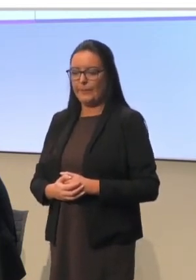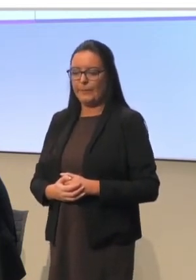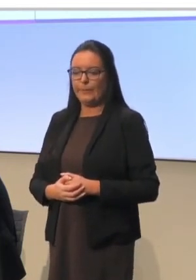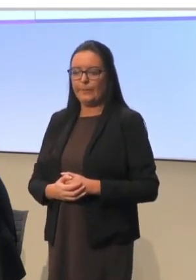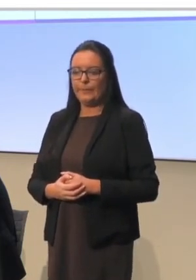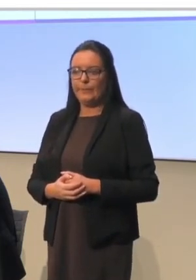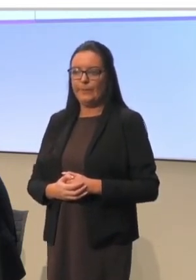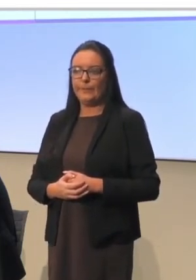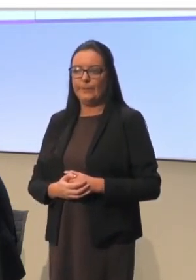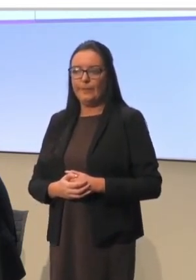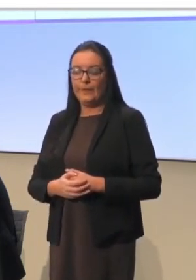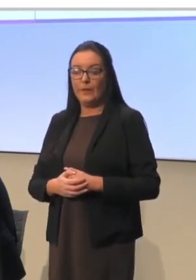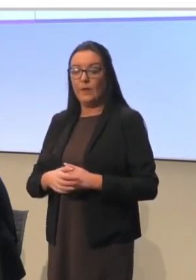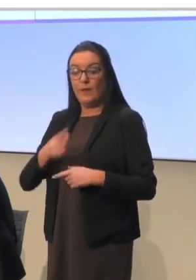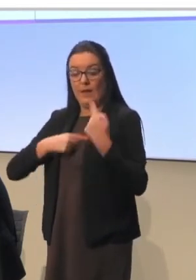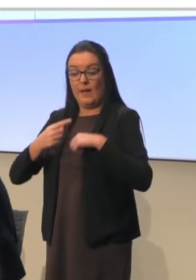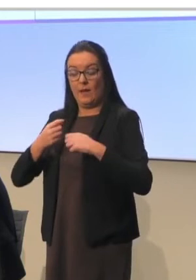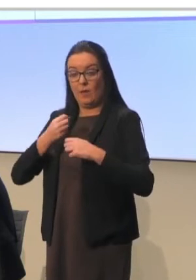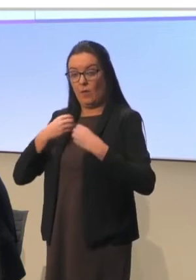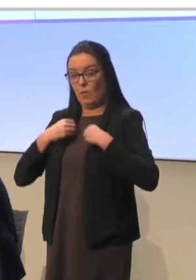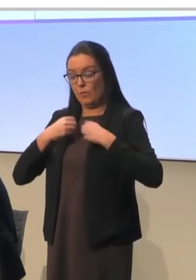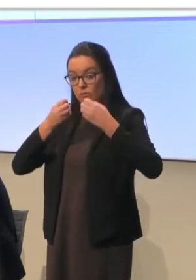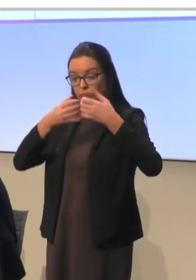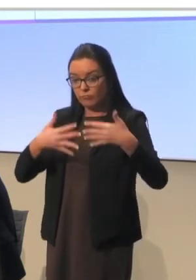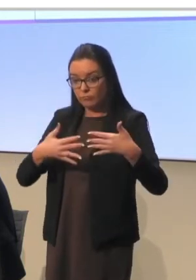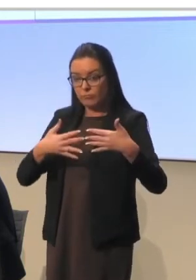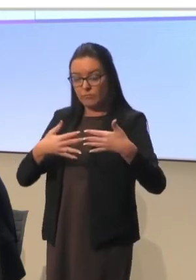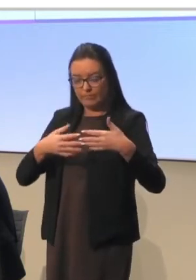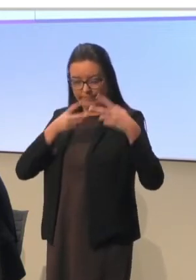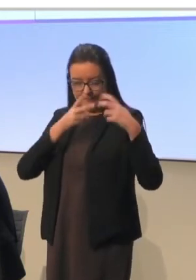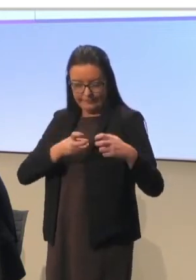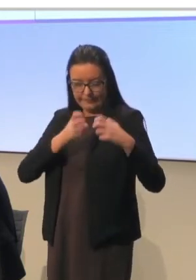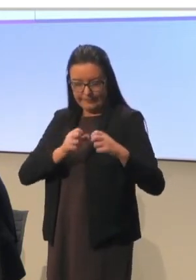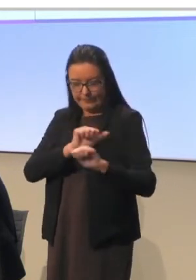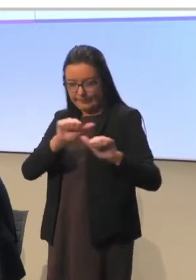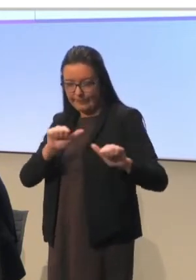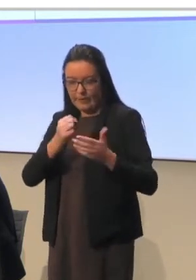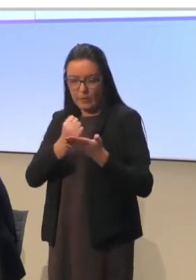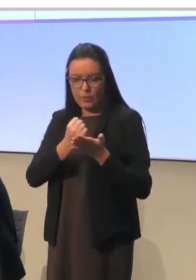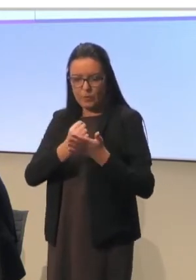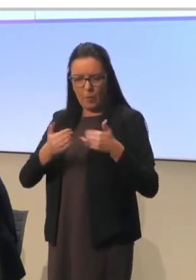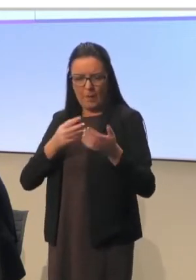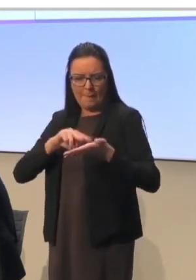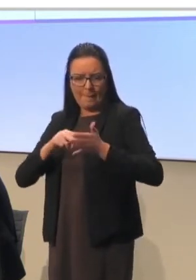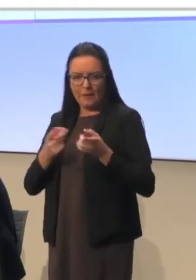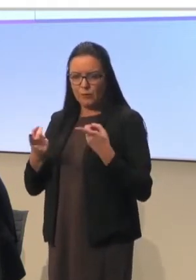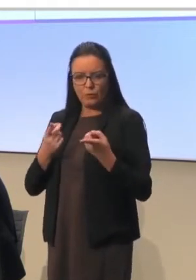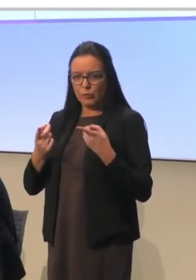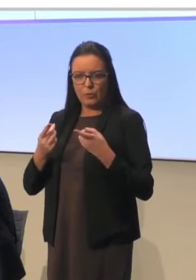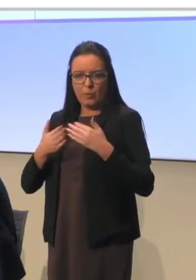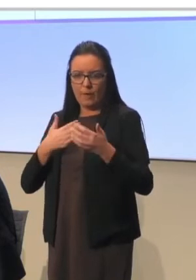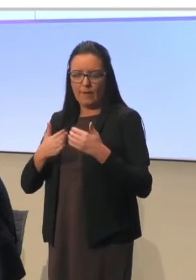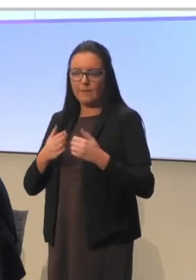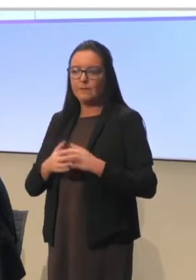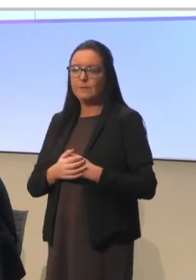So in terms of our sample then, looking at the students in the survey and what they were planning to do, you can see that